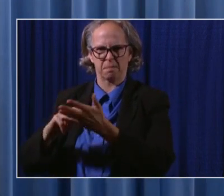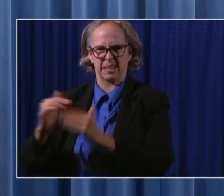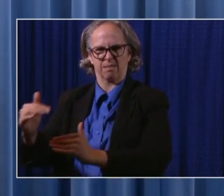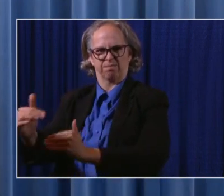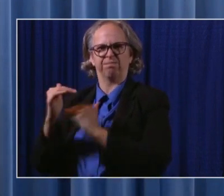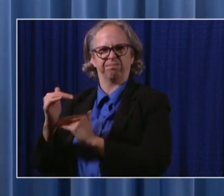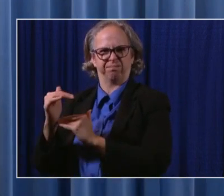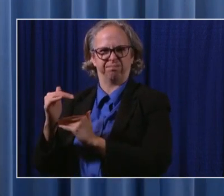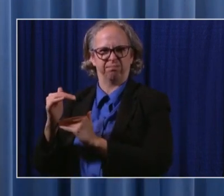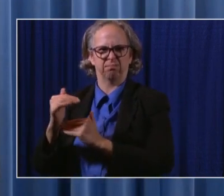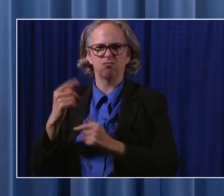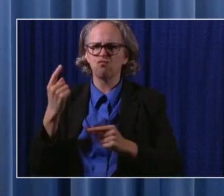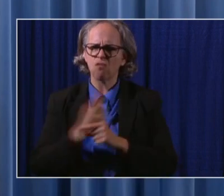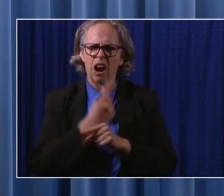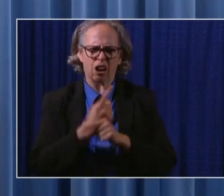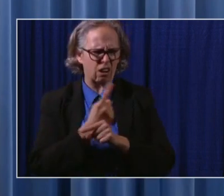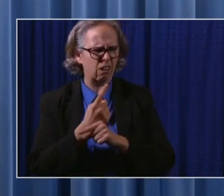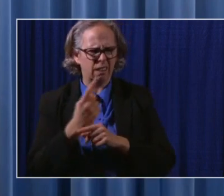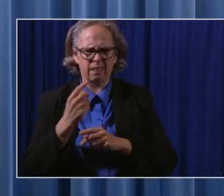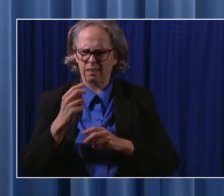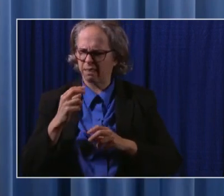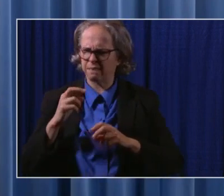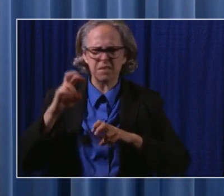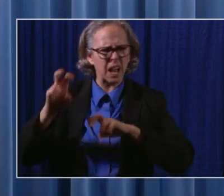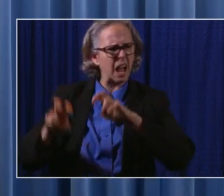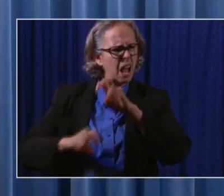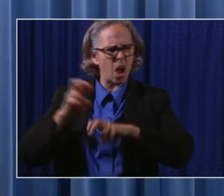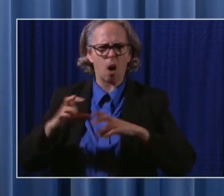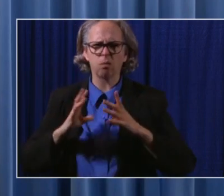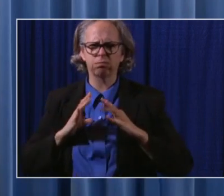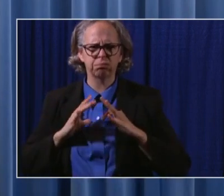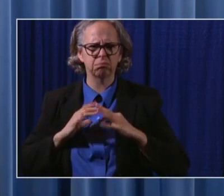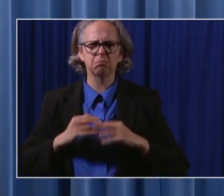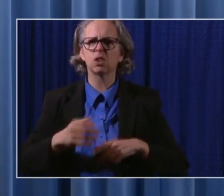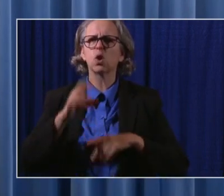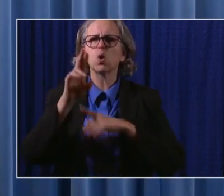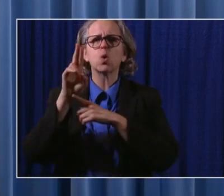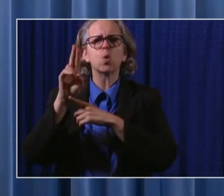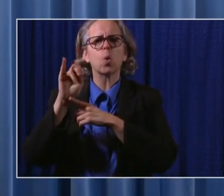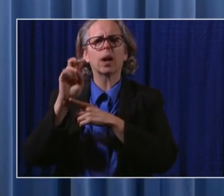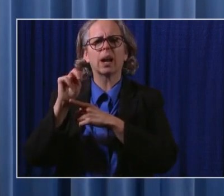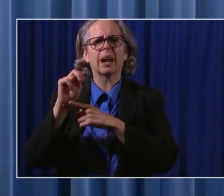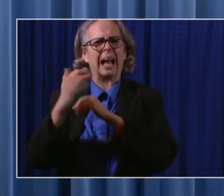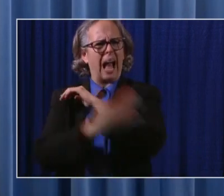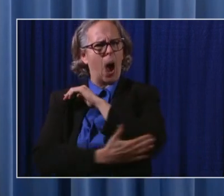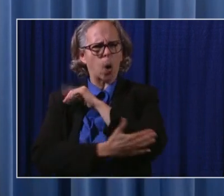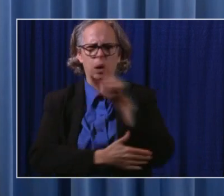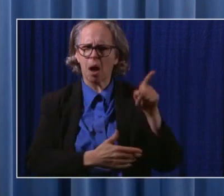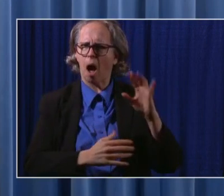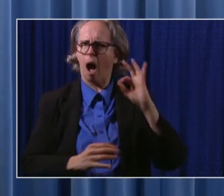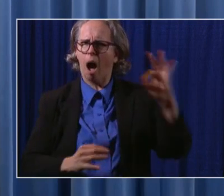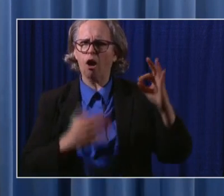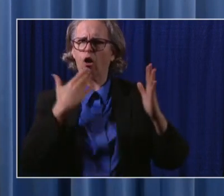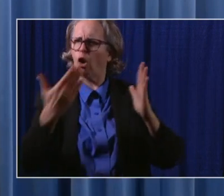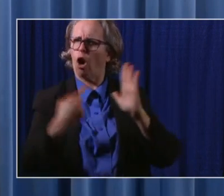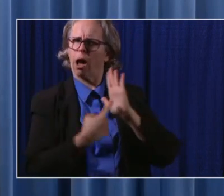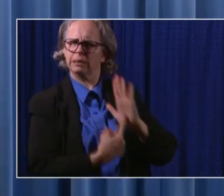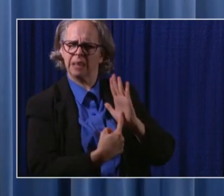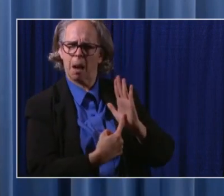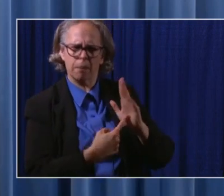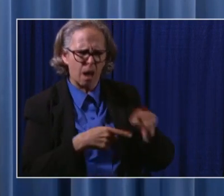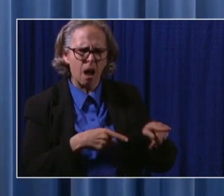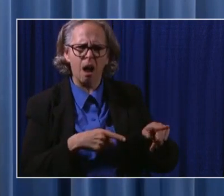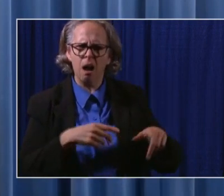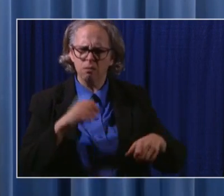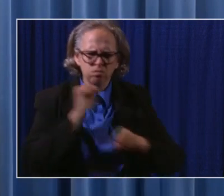do junior fairs. Some decide to do full fairs. Union County, they're really working very